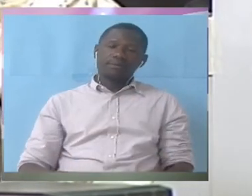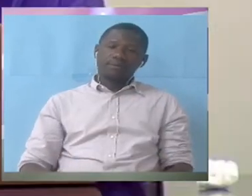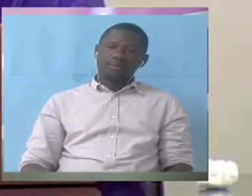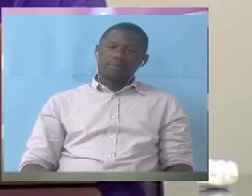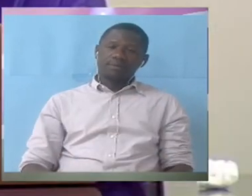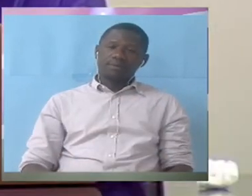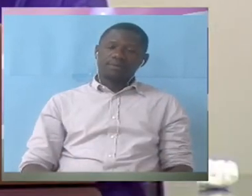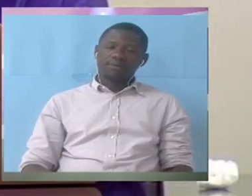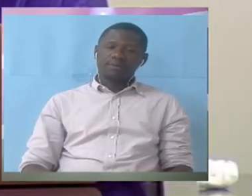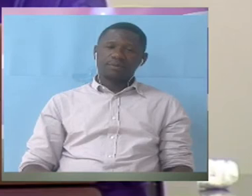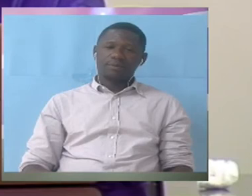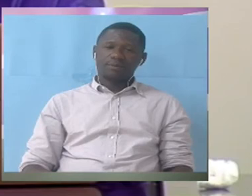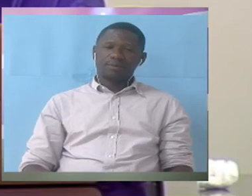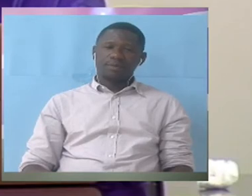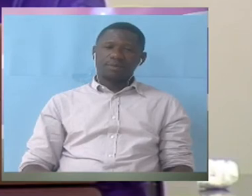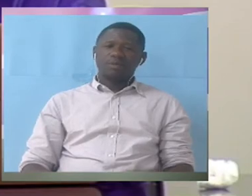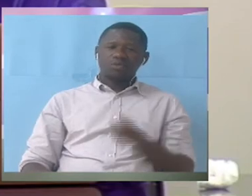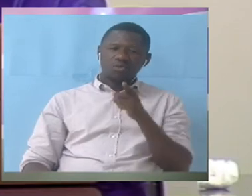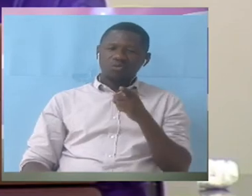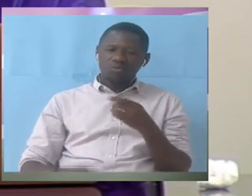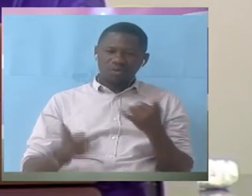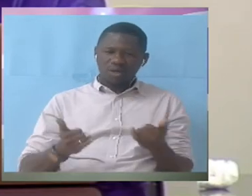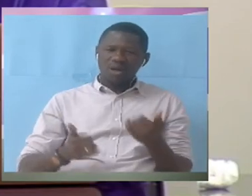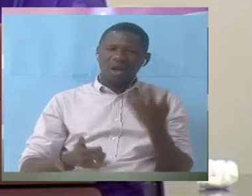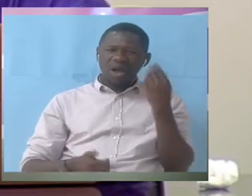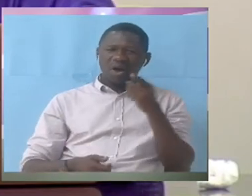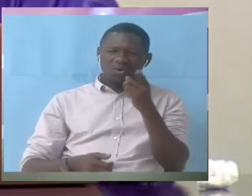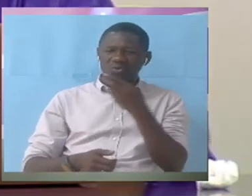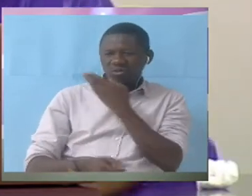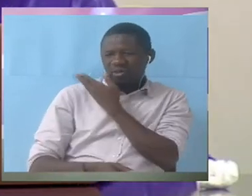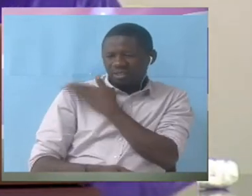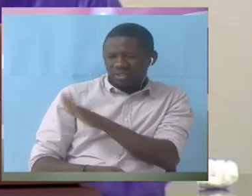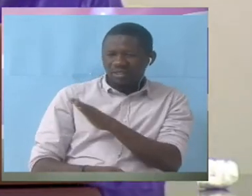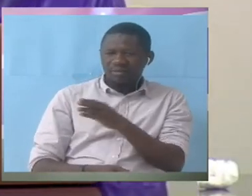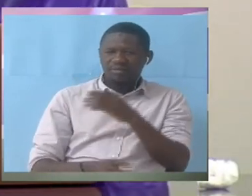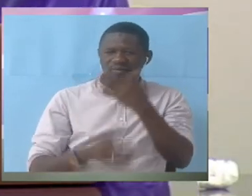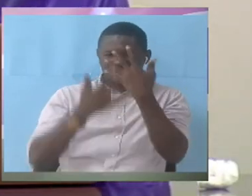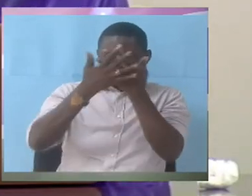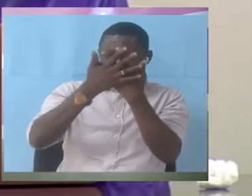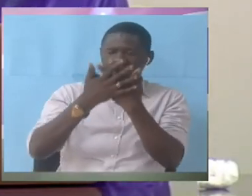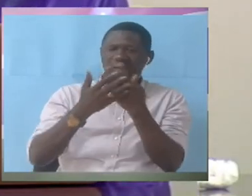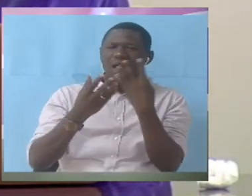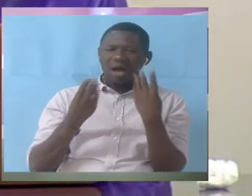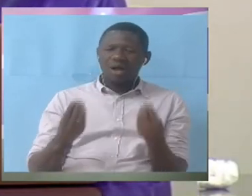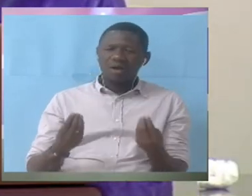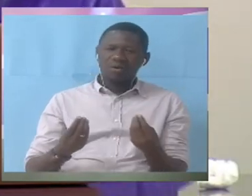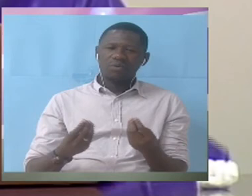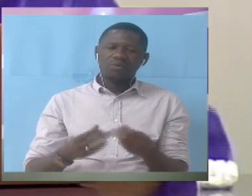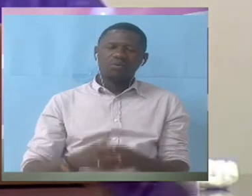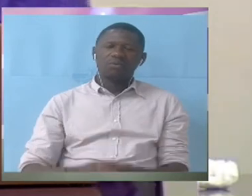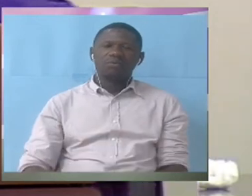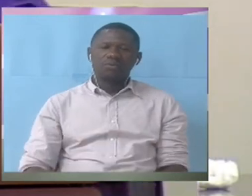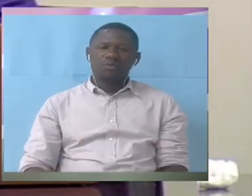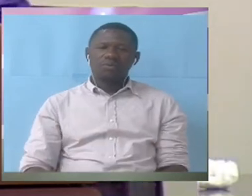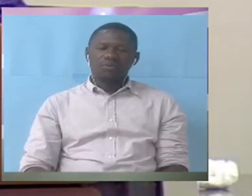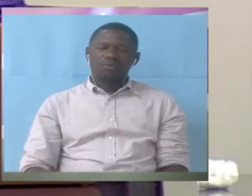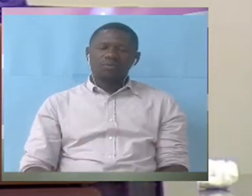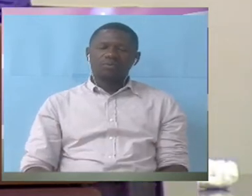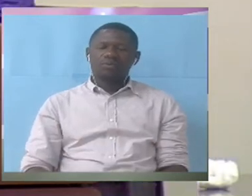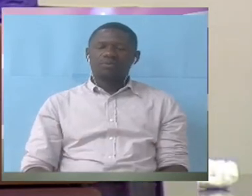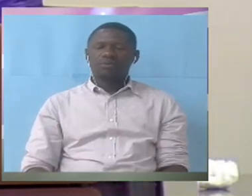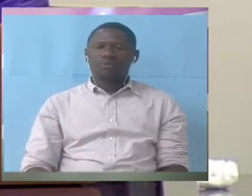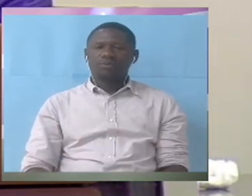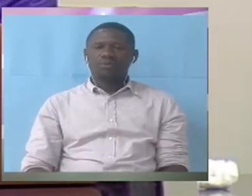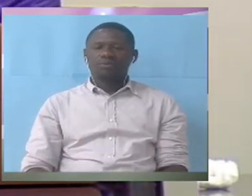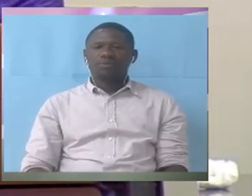this commission what led to your release from detention? Mun nga wax commission bi legui lana xewu ba ñu ñew bayila nga am